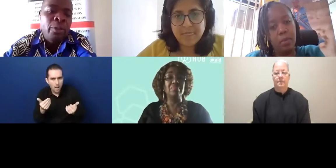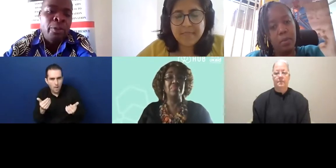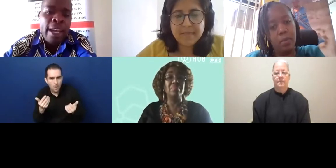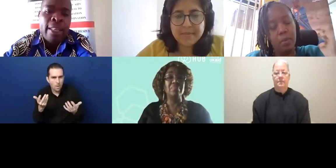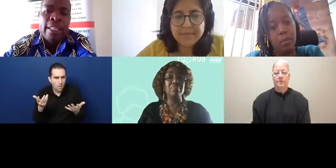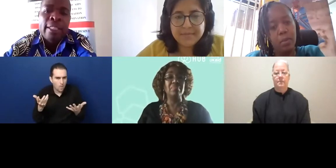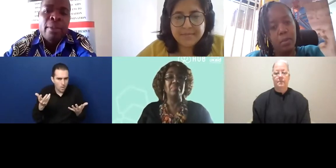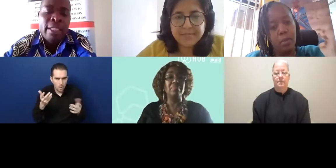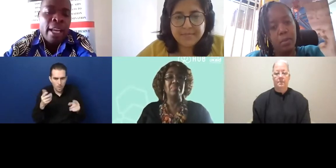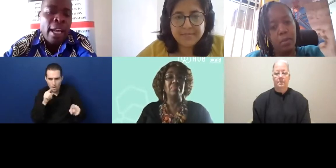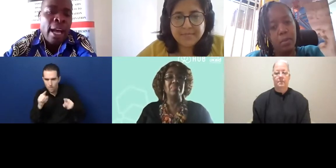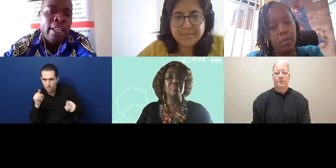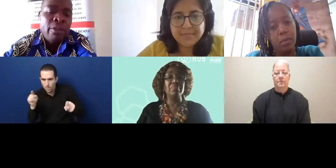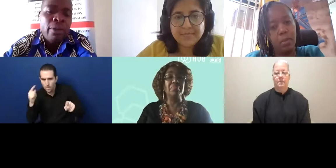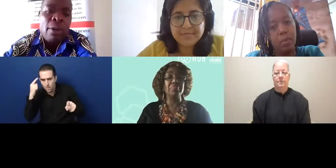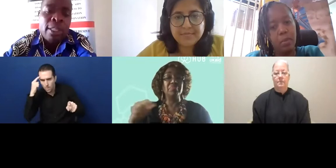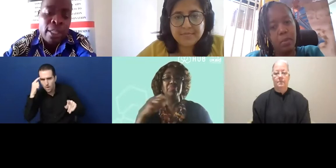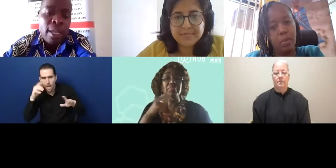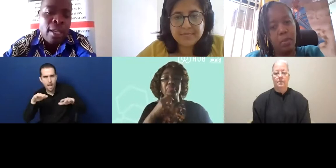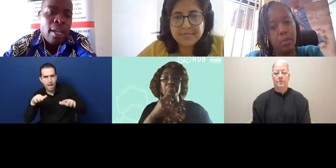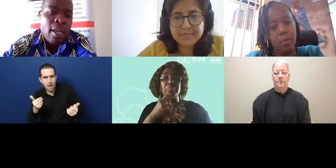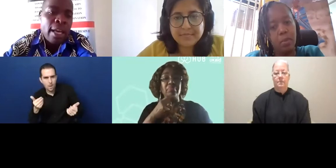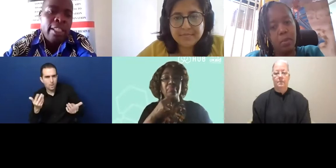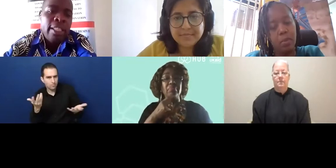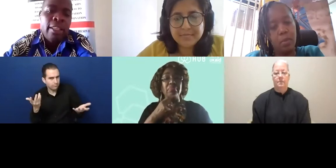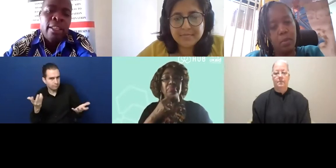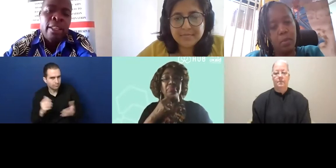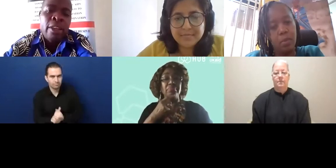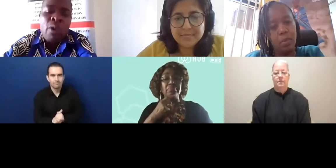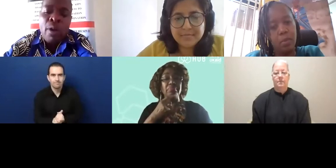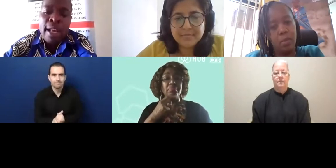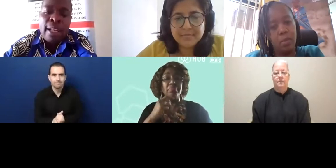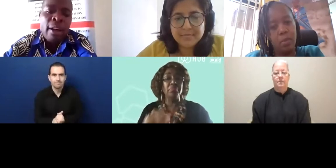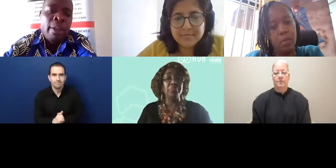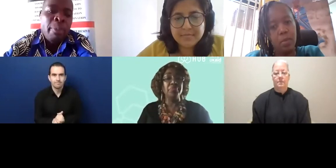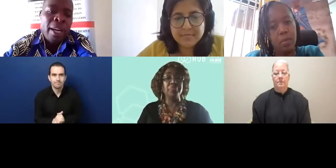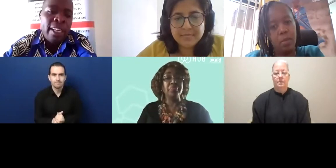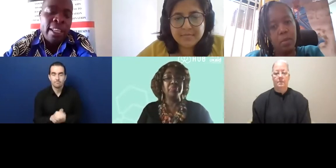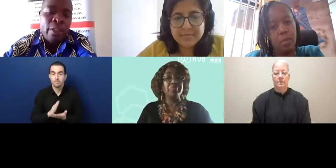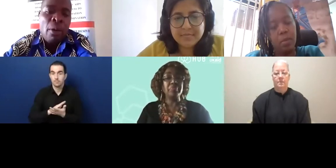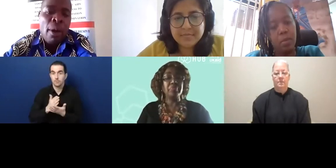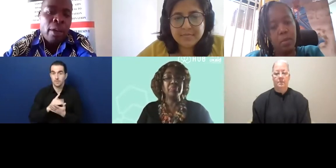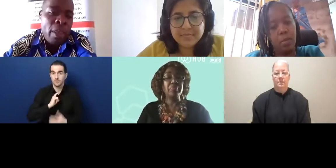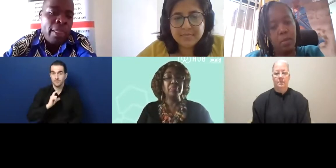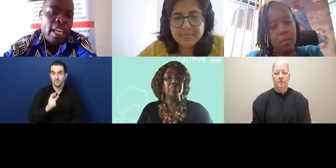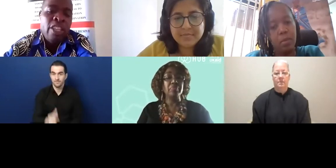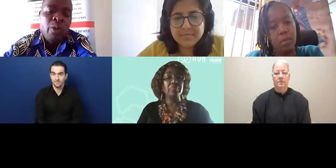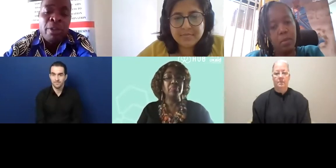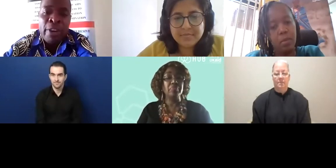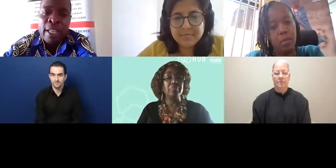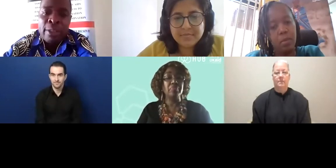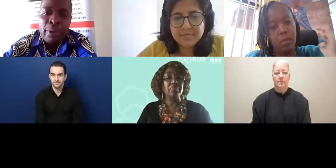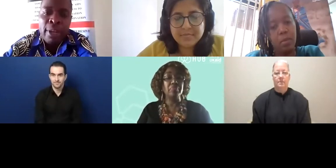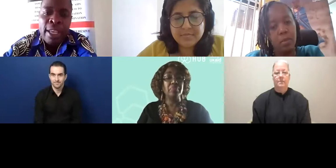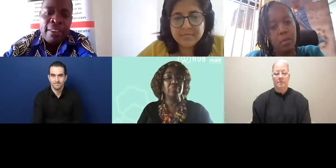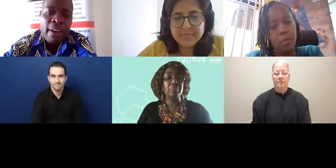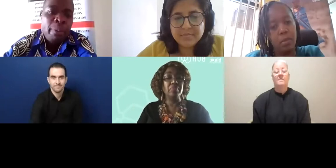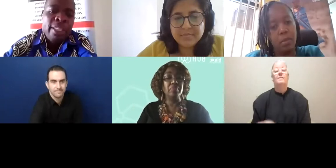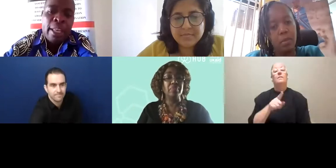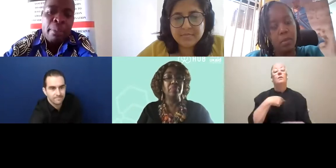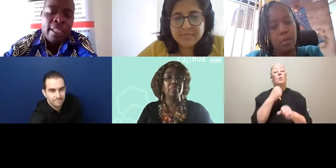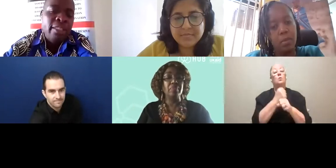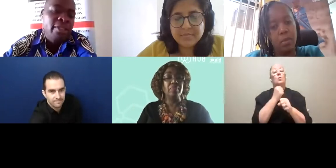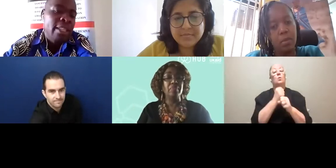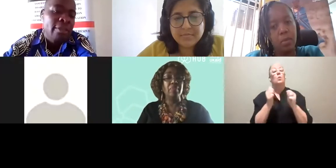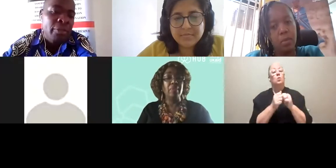so you find that in nature, and that's why I was saying that the donor, the partners that we are working with, they need to be flexible. If I